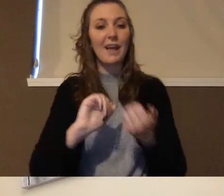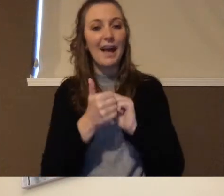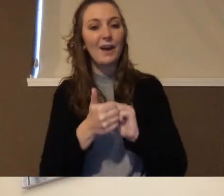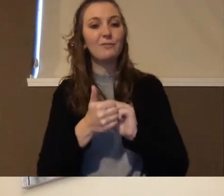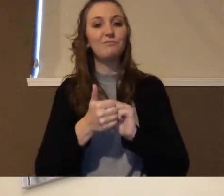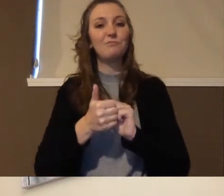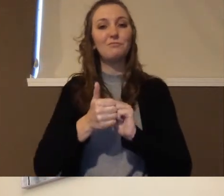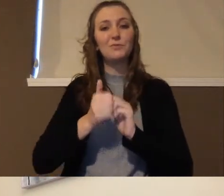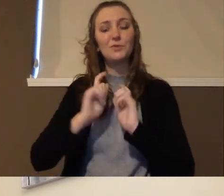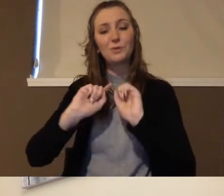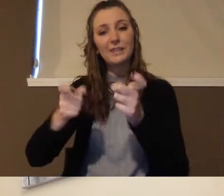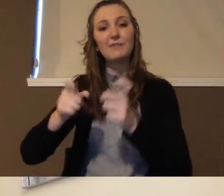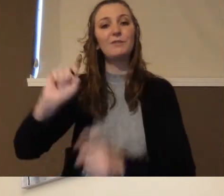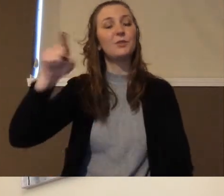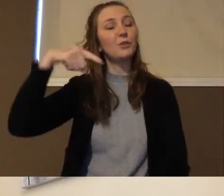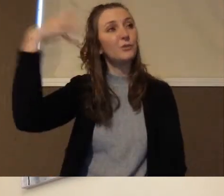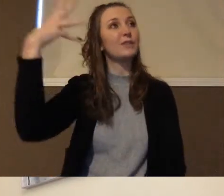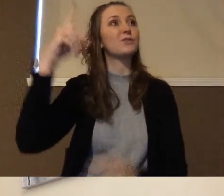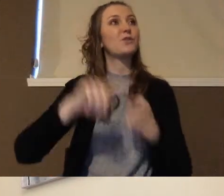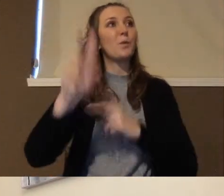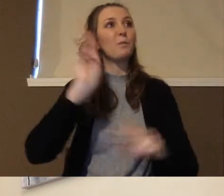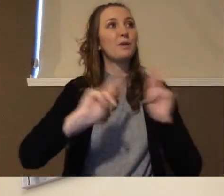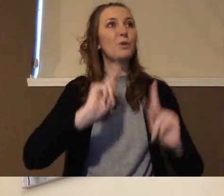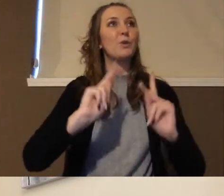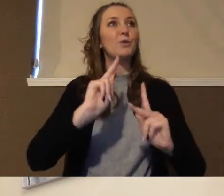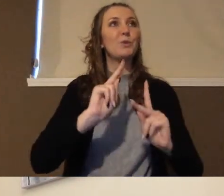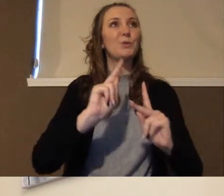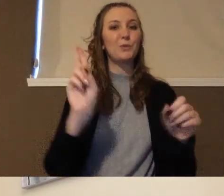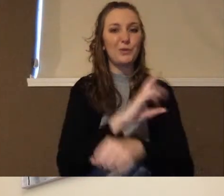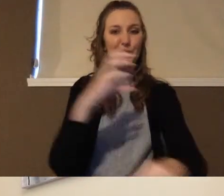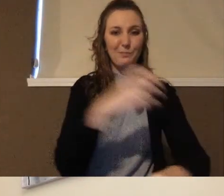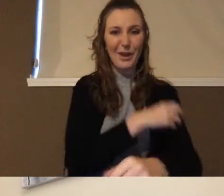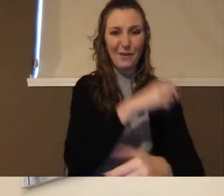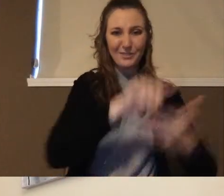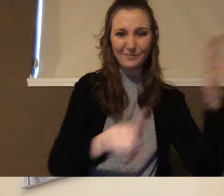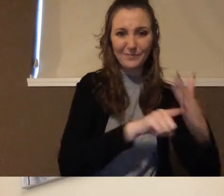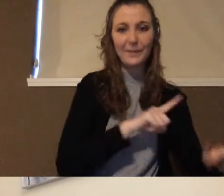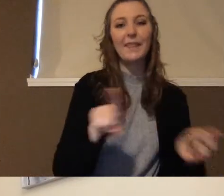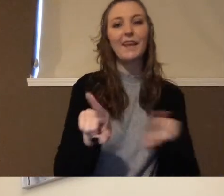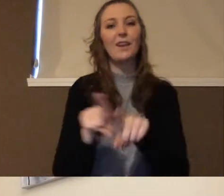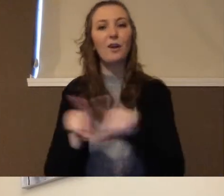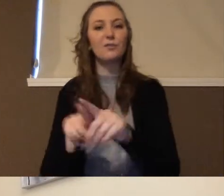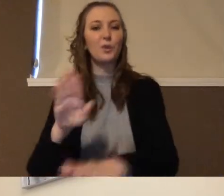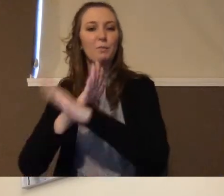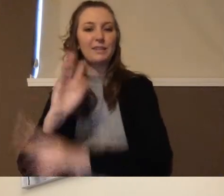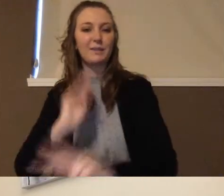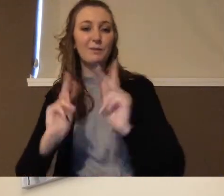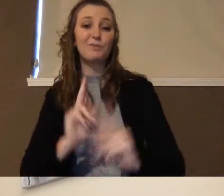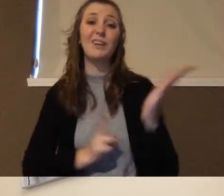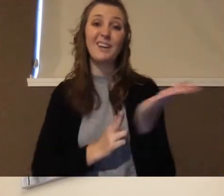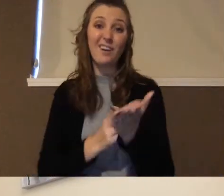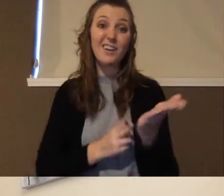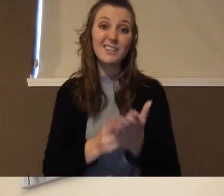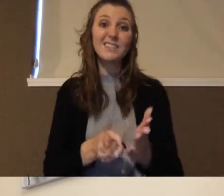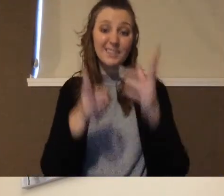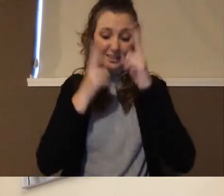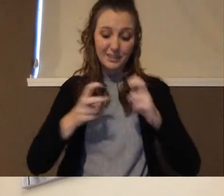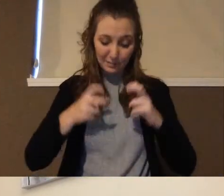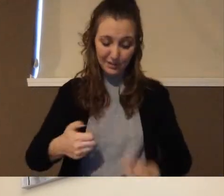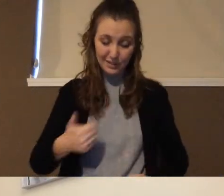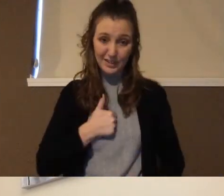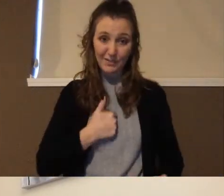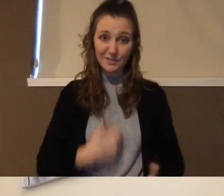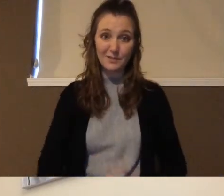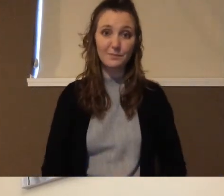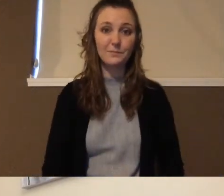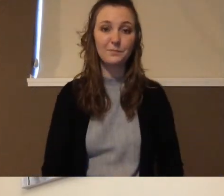power, as well as how to lift up and protect victims of injustice, and honestly assess our own role in these systems. It's